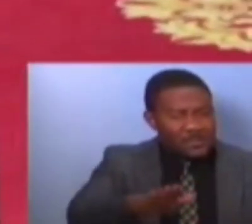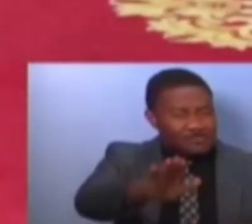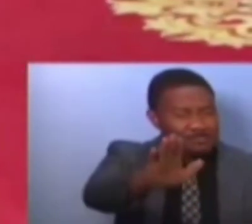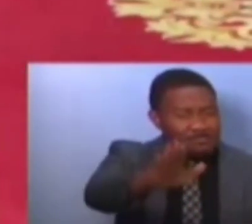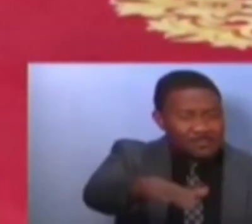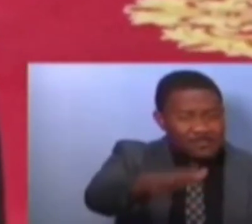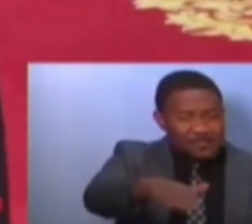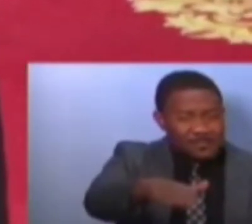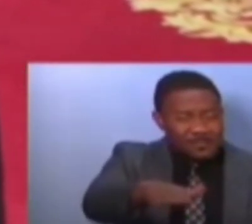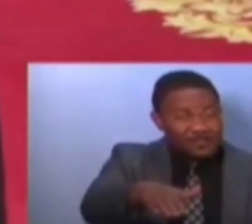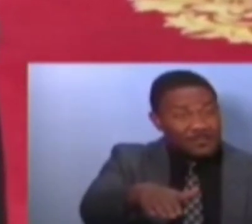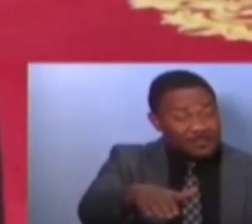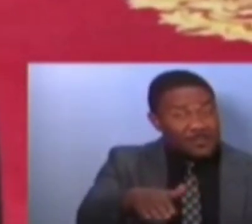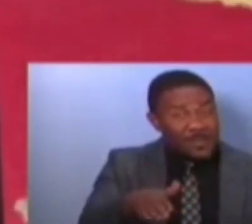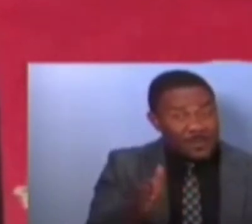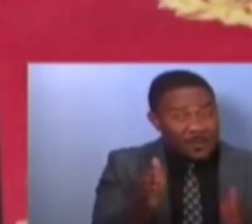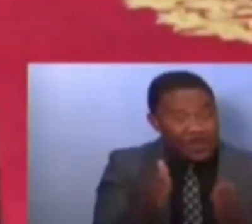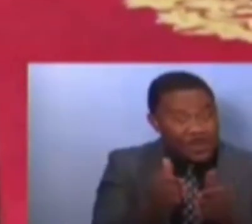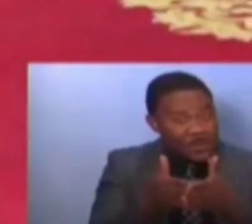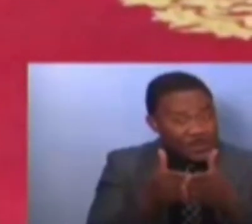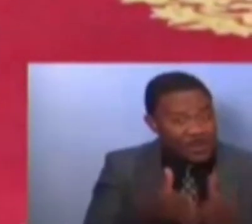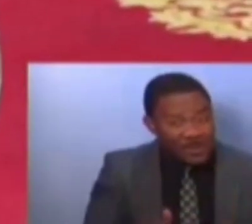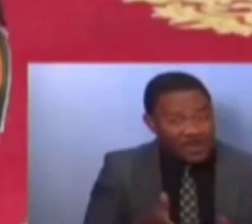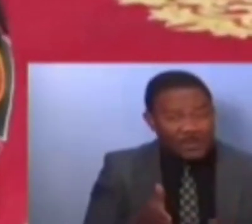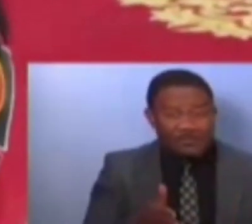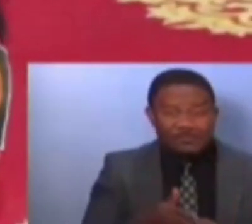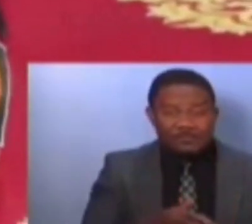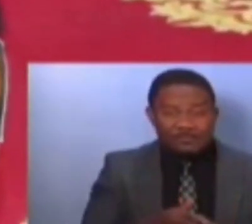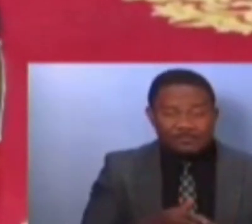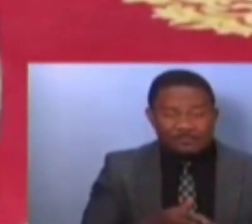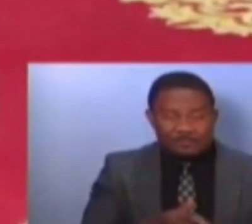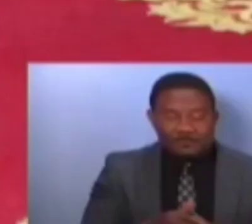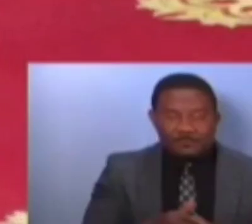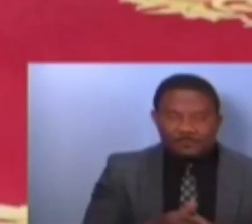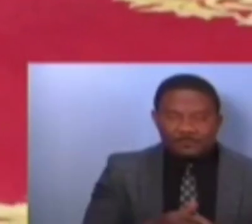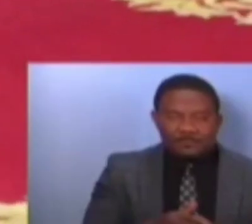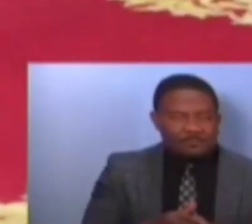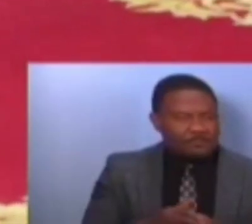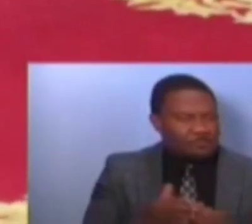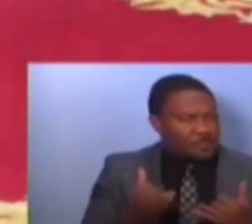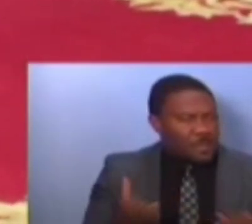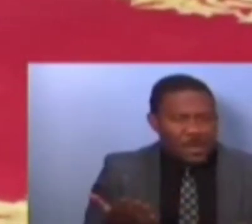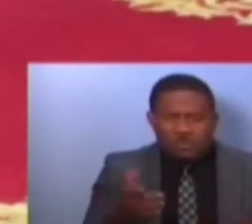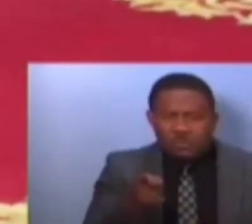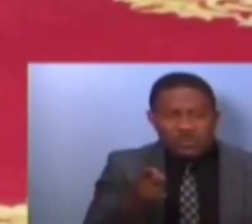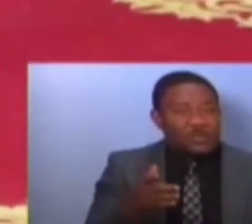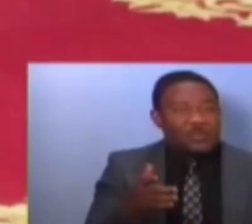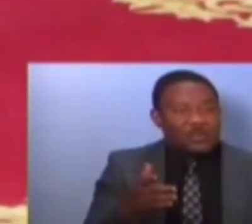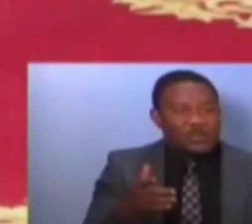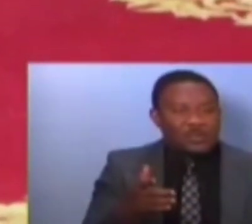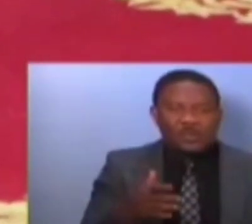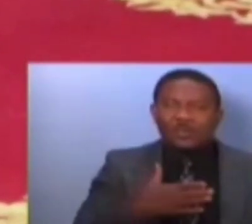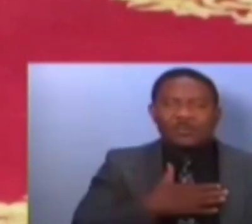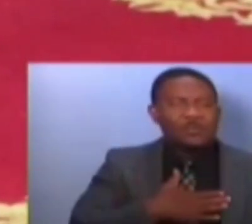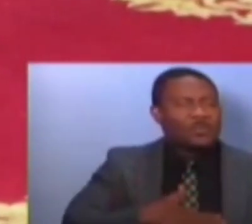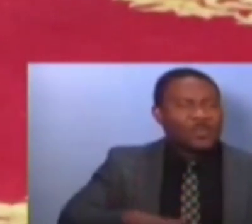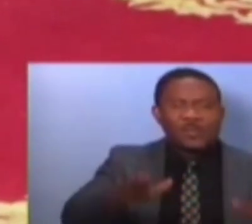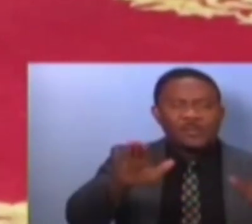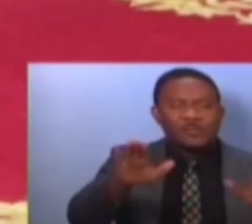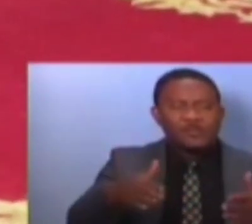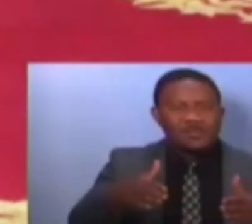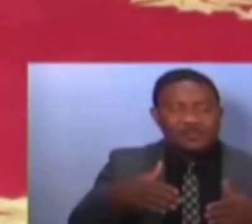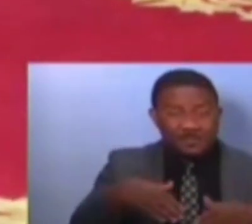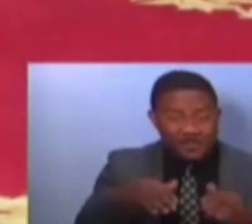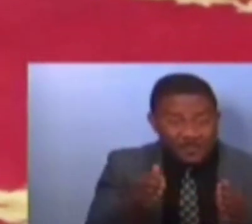Honorable minority leader. There is no any executive. Honorable minority